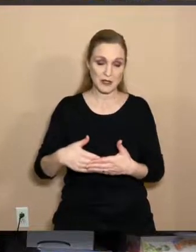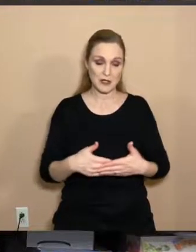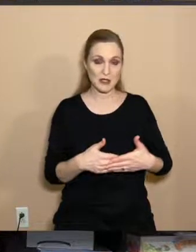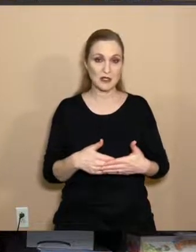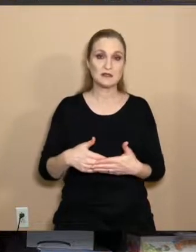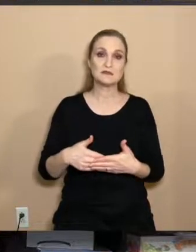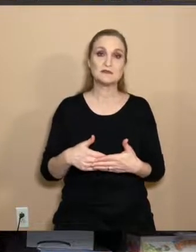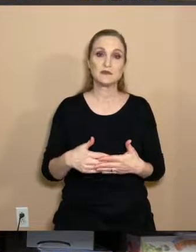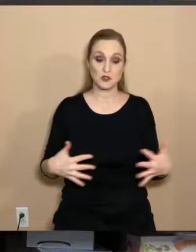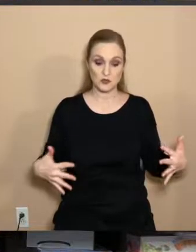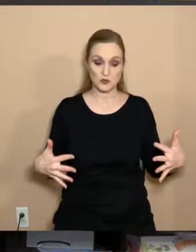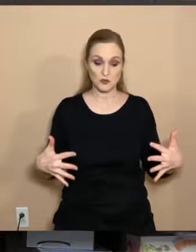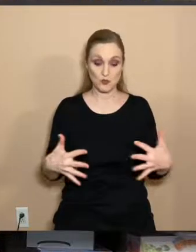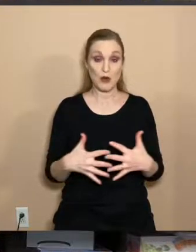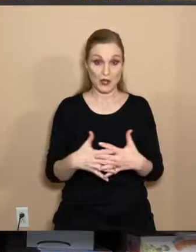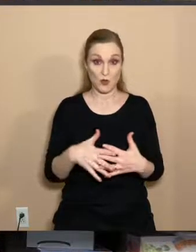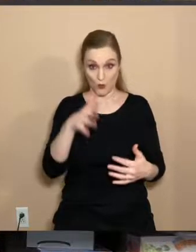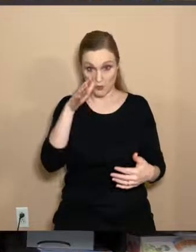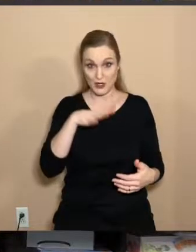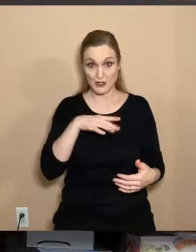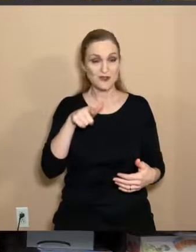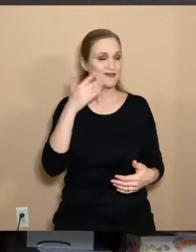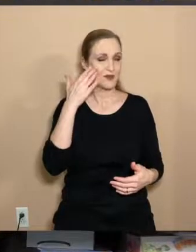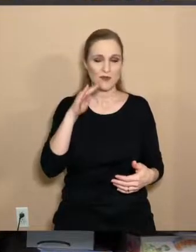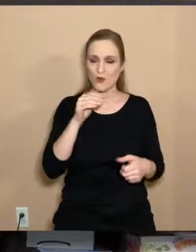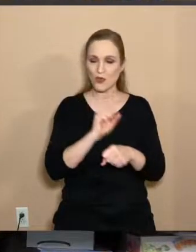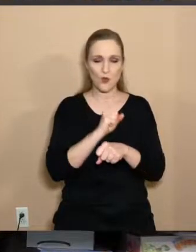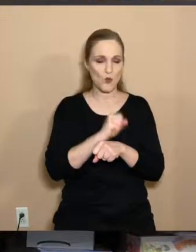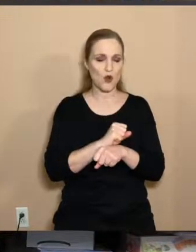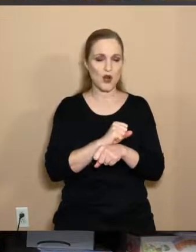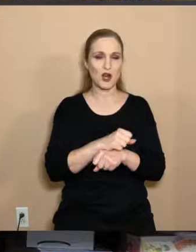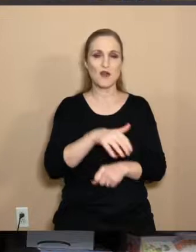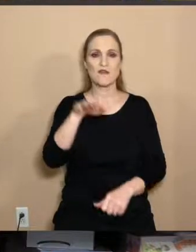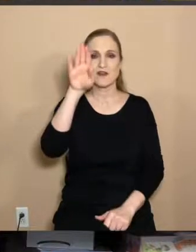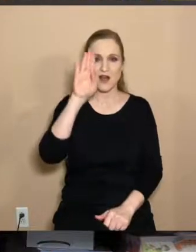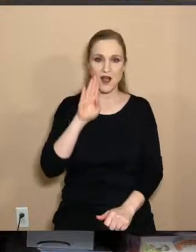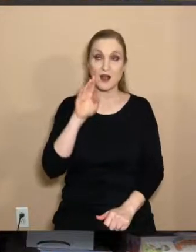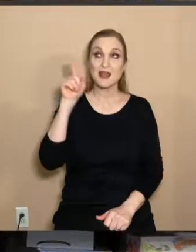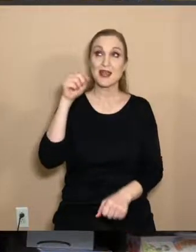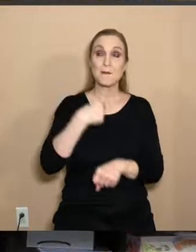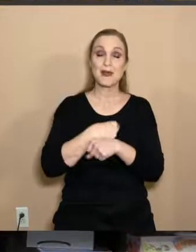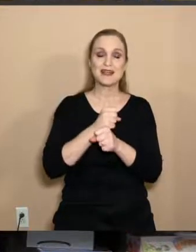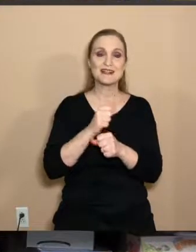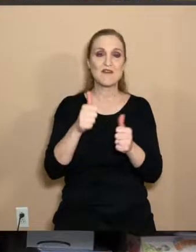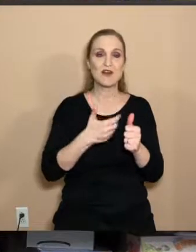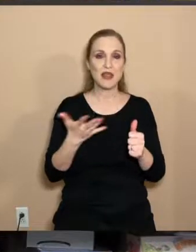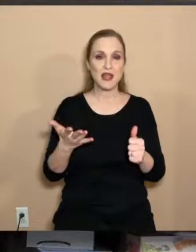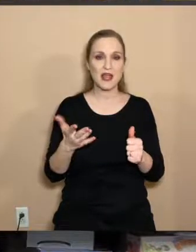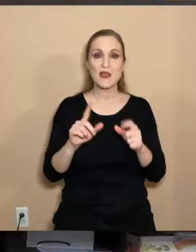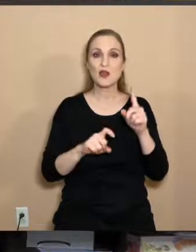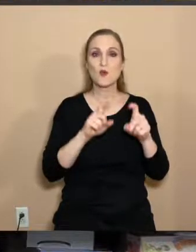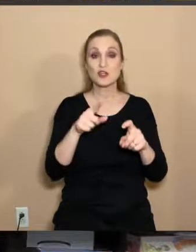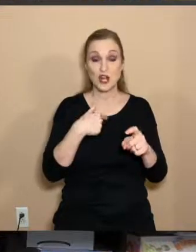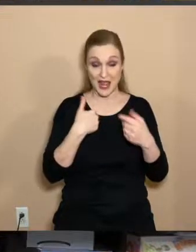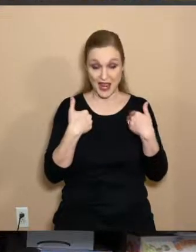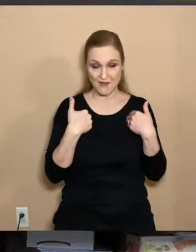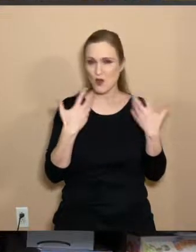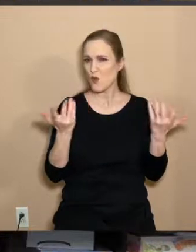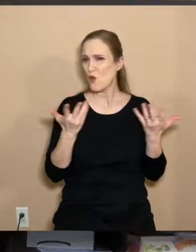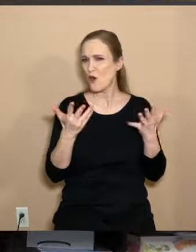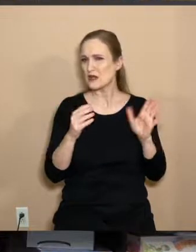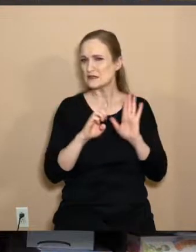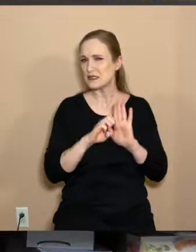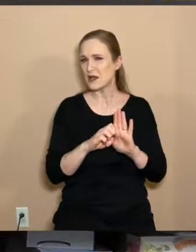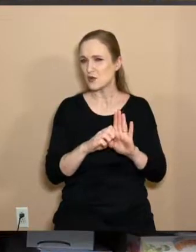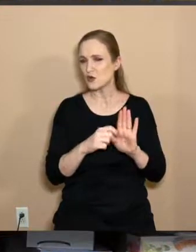with child, so you do not know the work of God who makes everything. And the question that I have there is, what